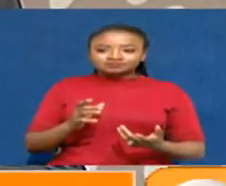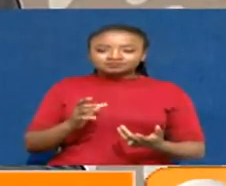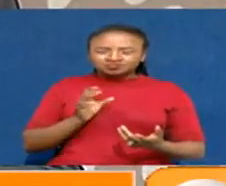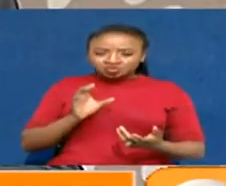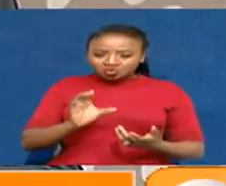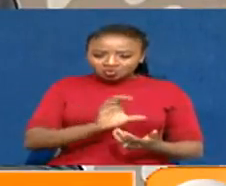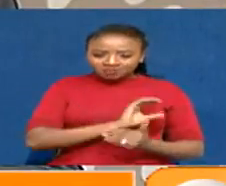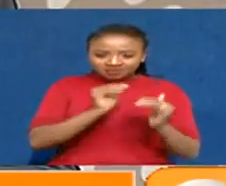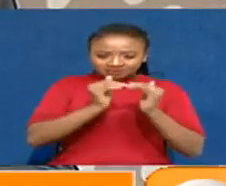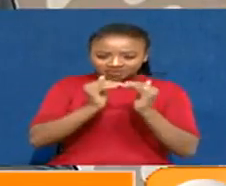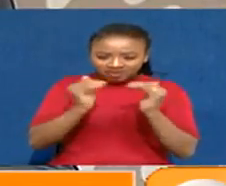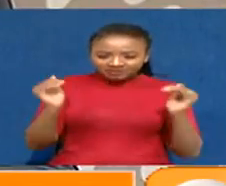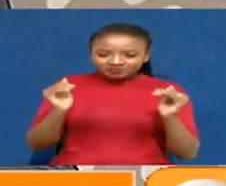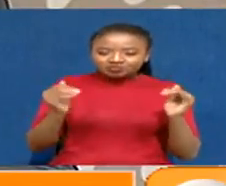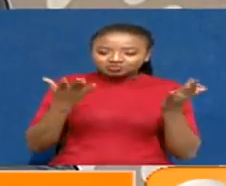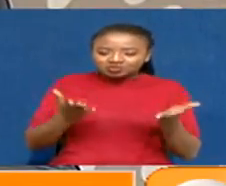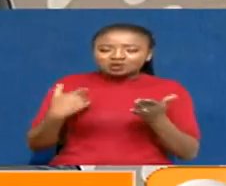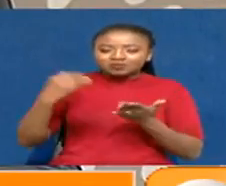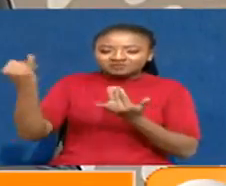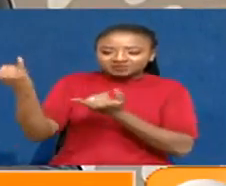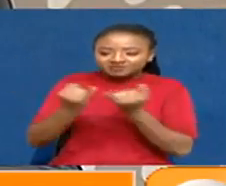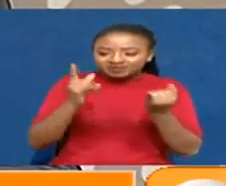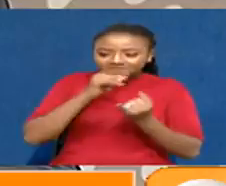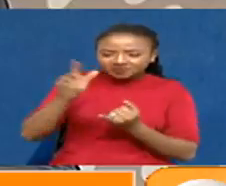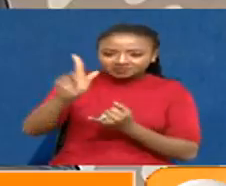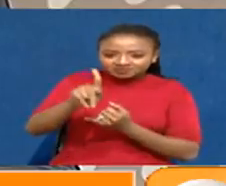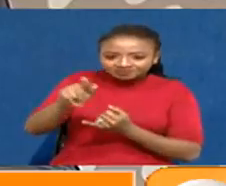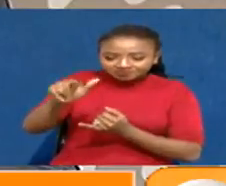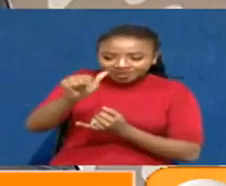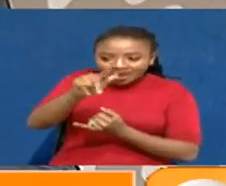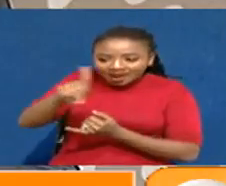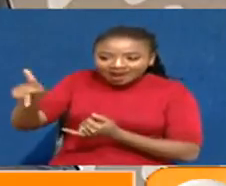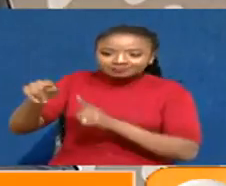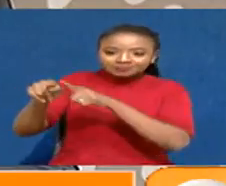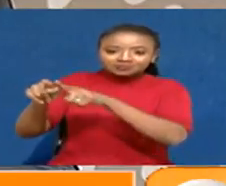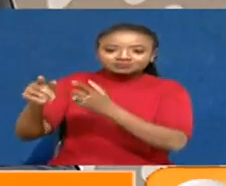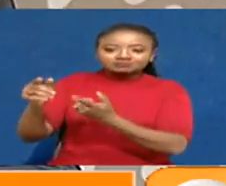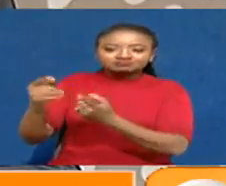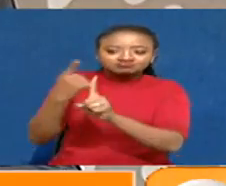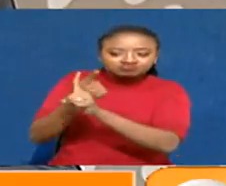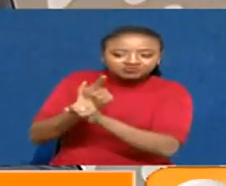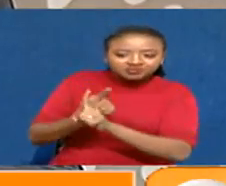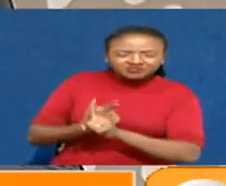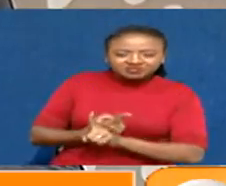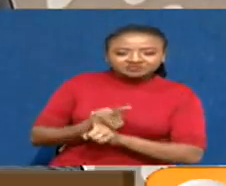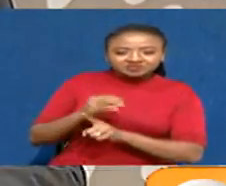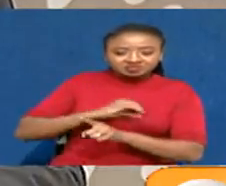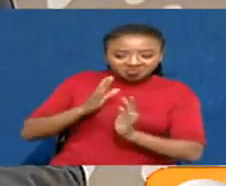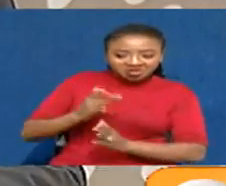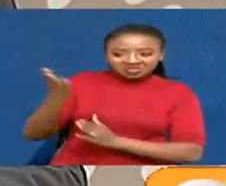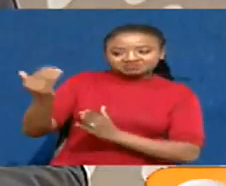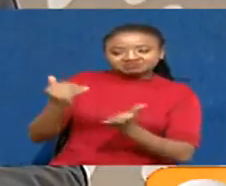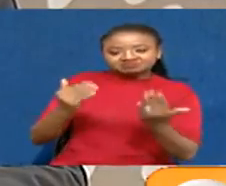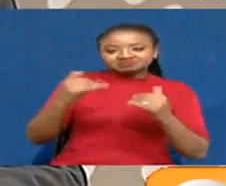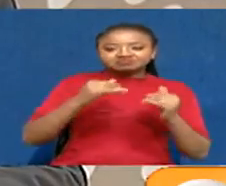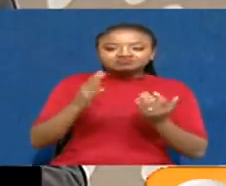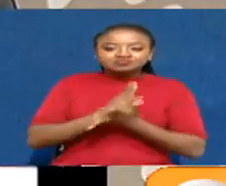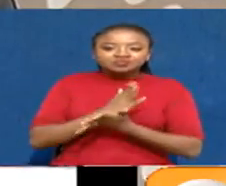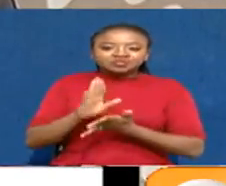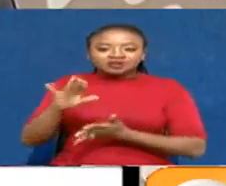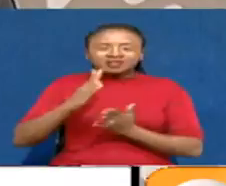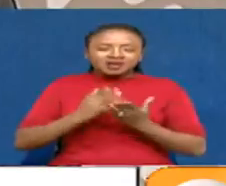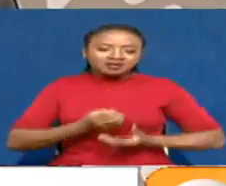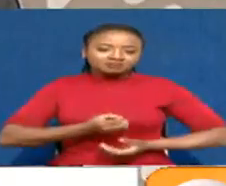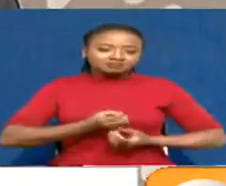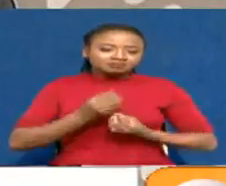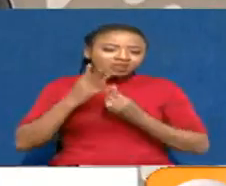Lenders Association as well to come and share with us their experience, what's happening in the market, as